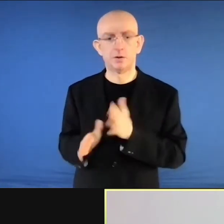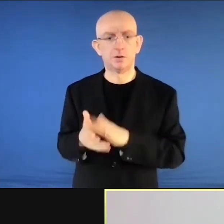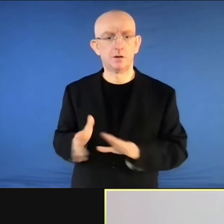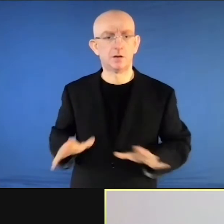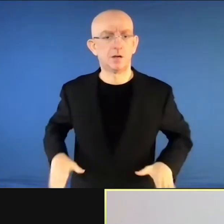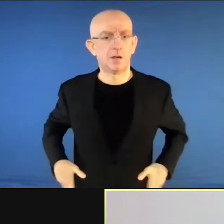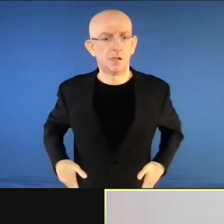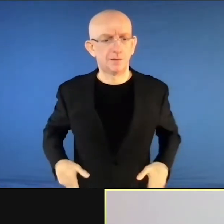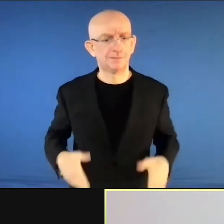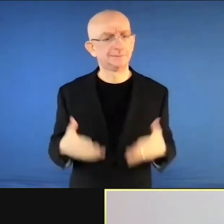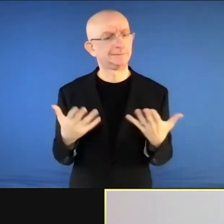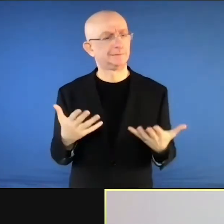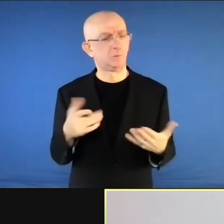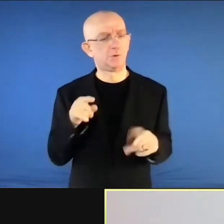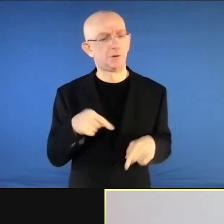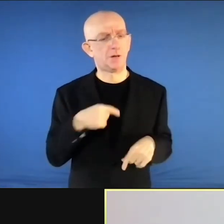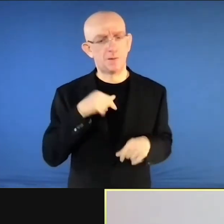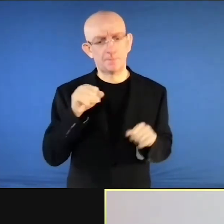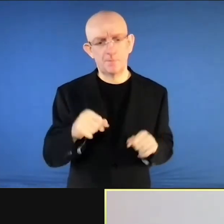the people, the participants that